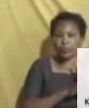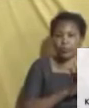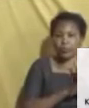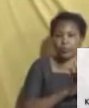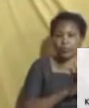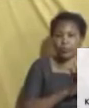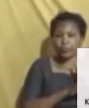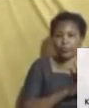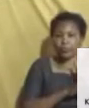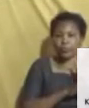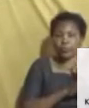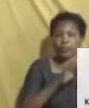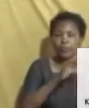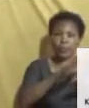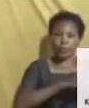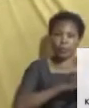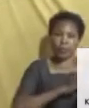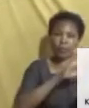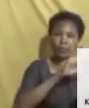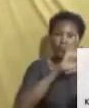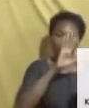And at page